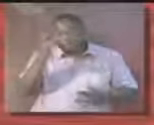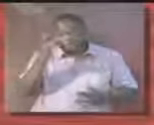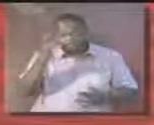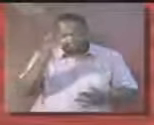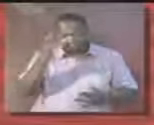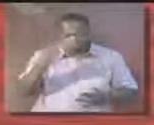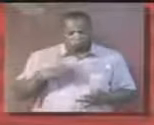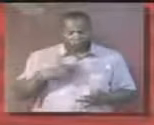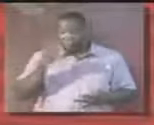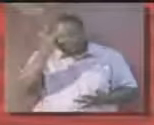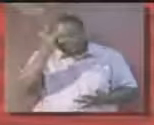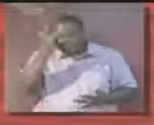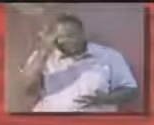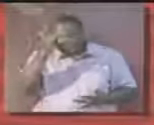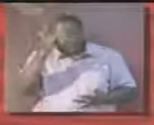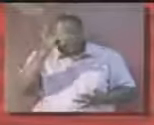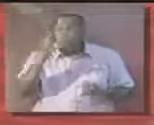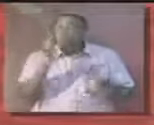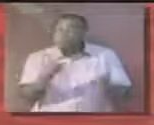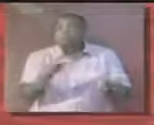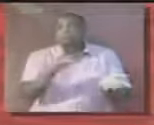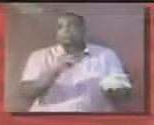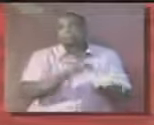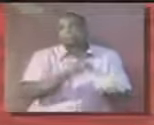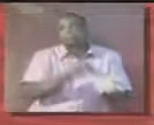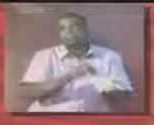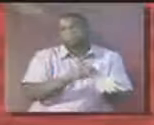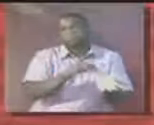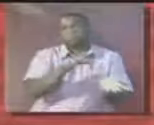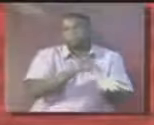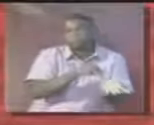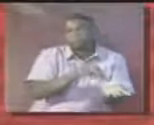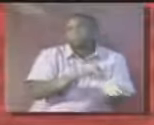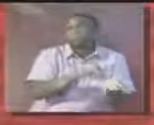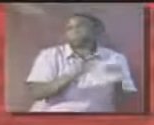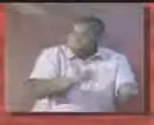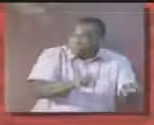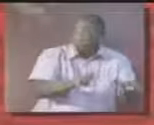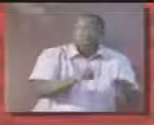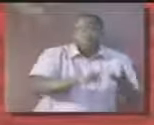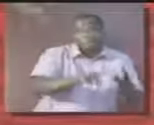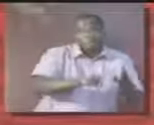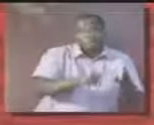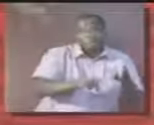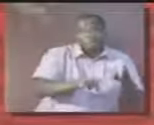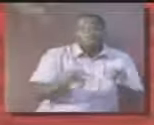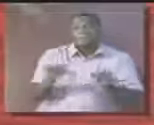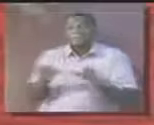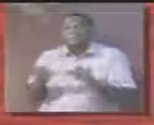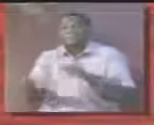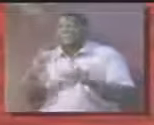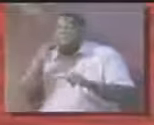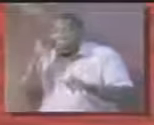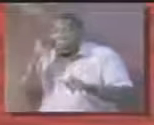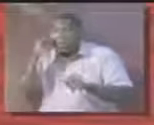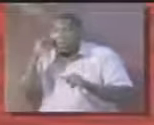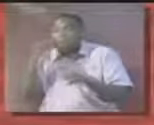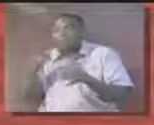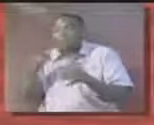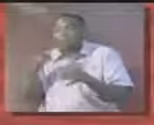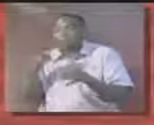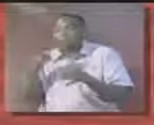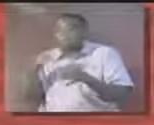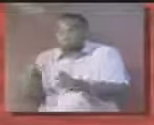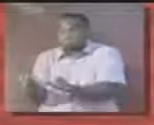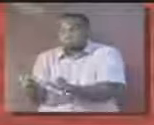and isolate yourself at home. If we continue along this trend, we will not have a parallel healthcare